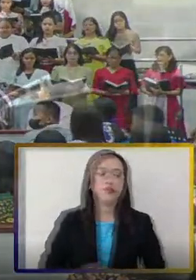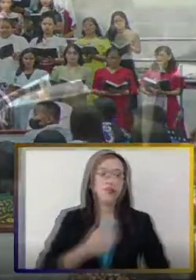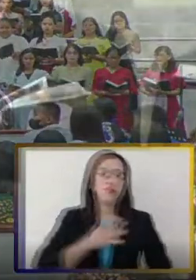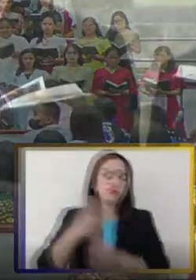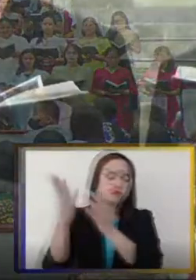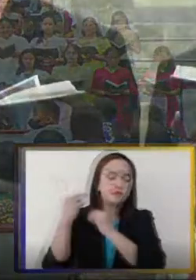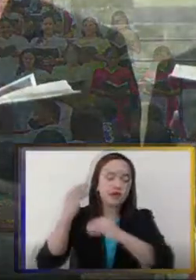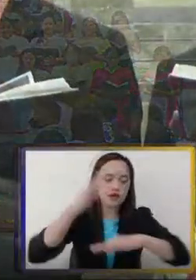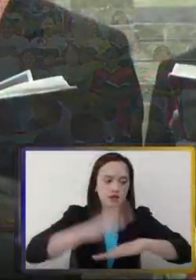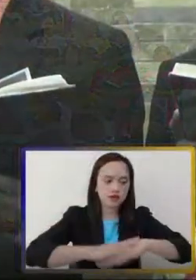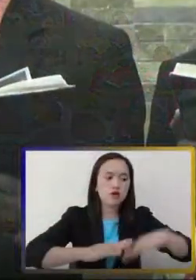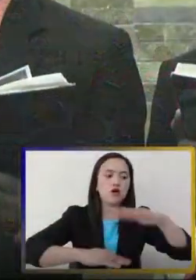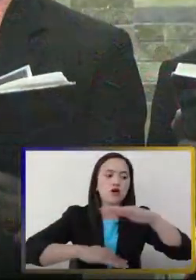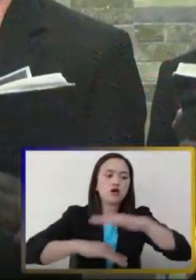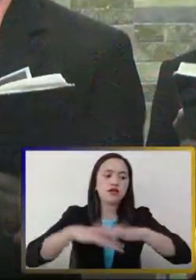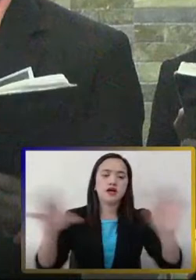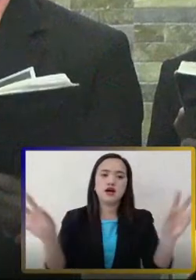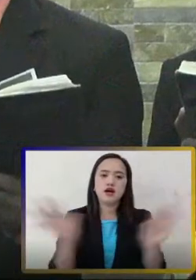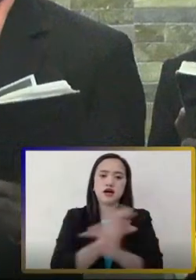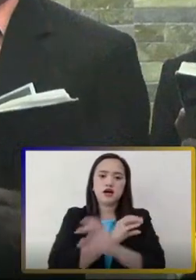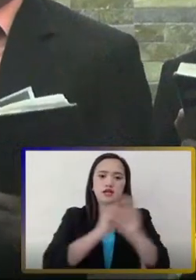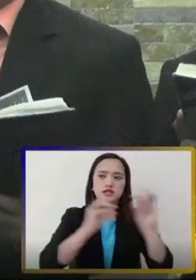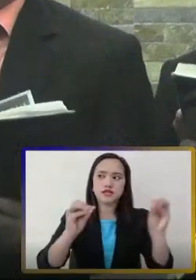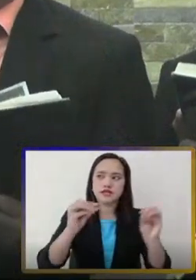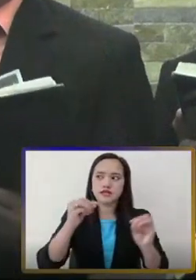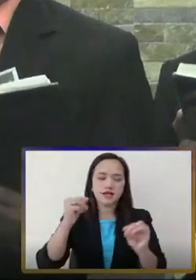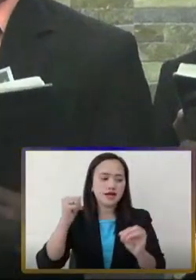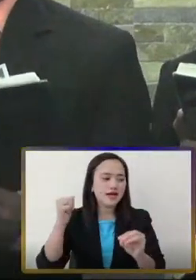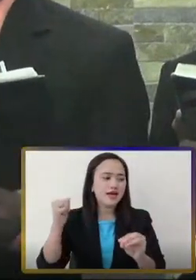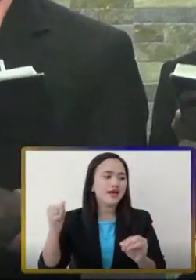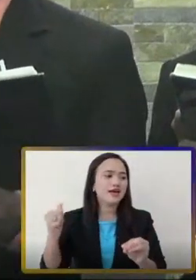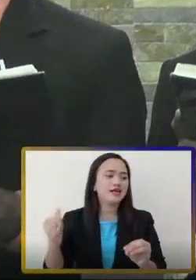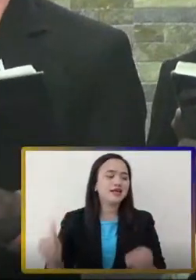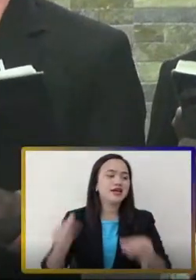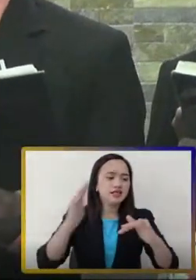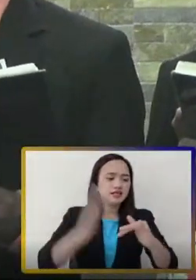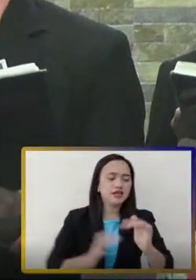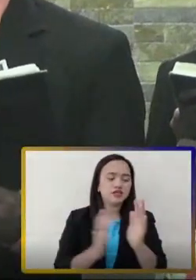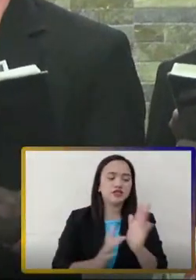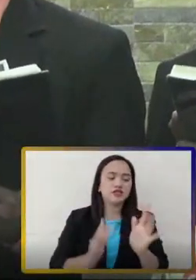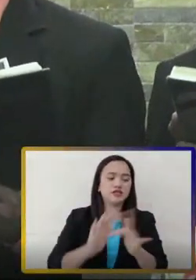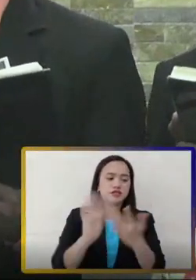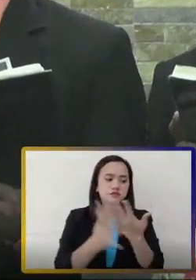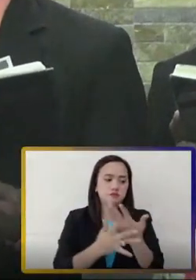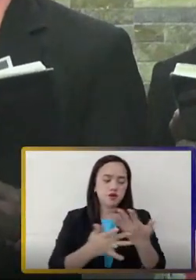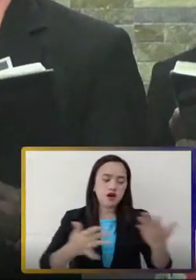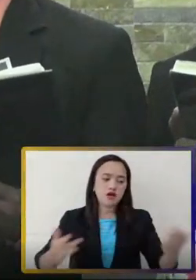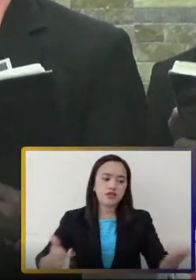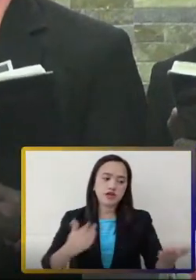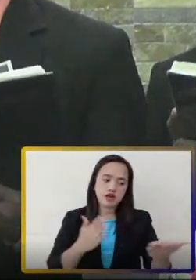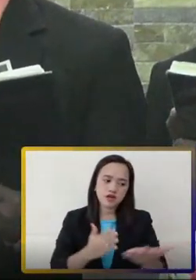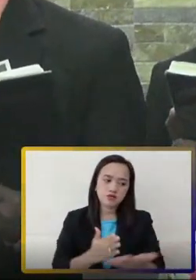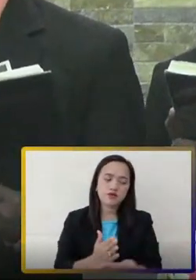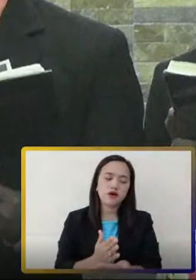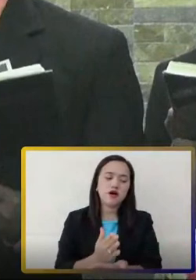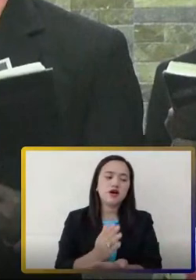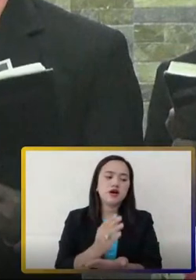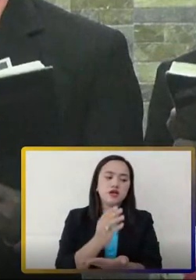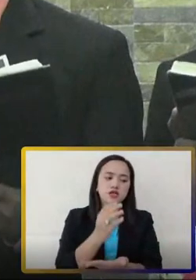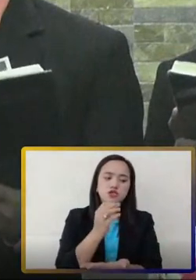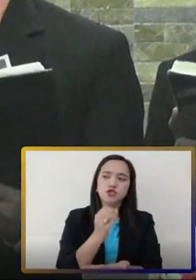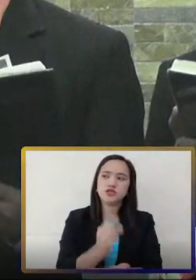My hope is built on nothing less than Jesus' blood and